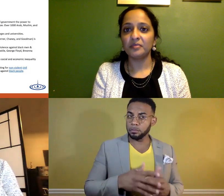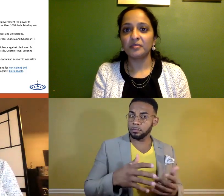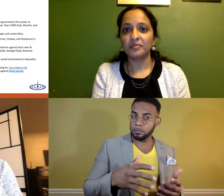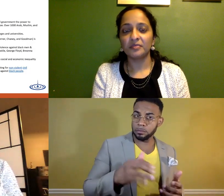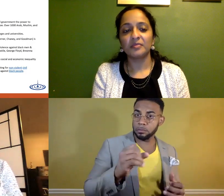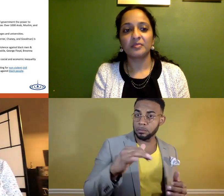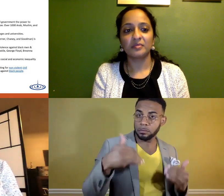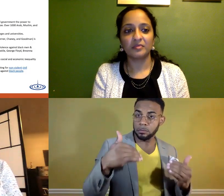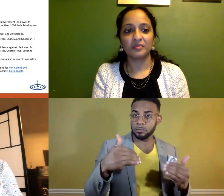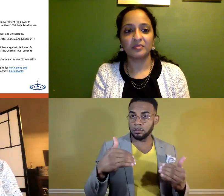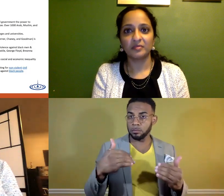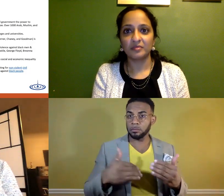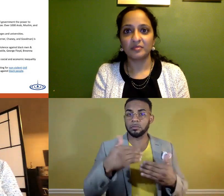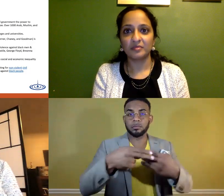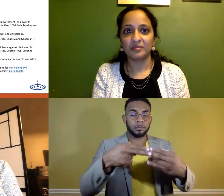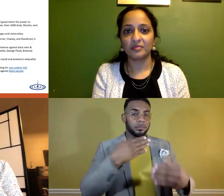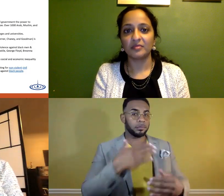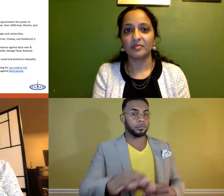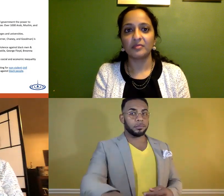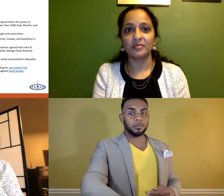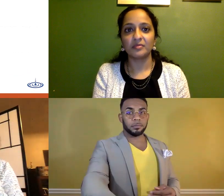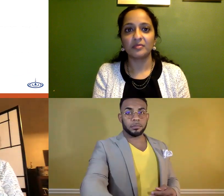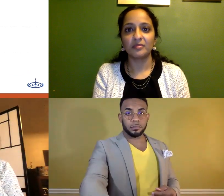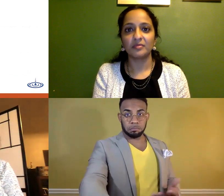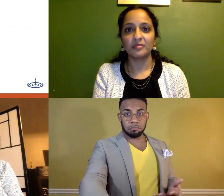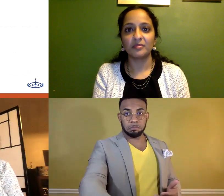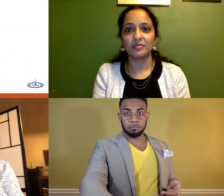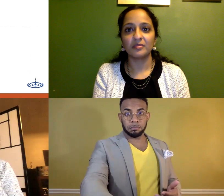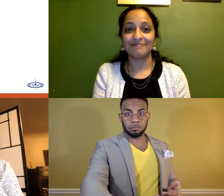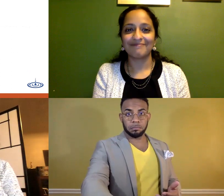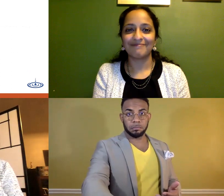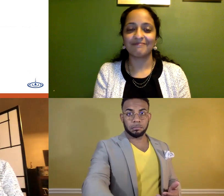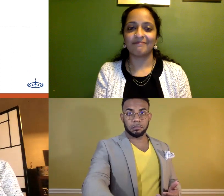So let's go on to the next slide, if you don't mind. Yes.